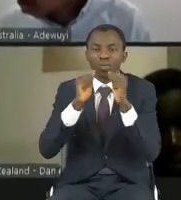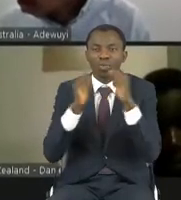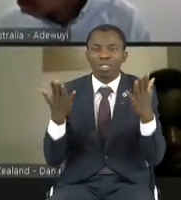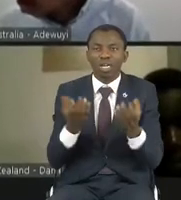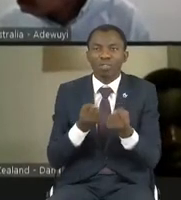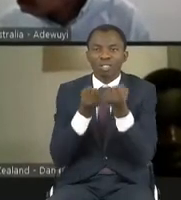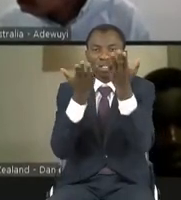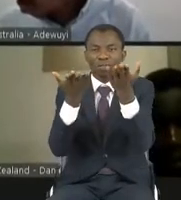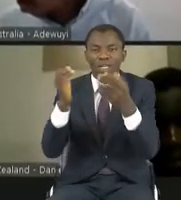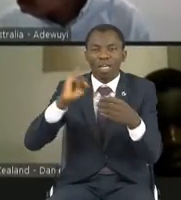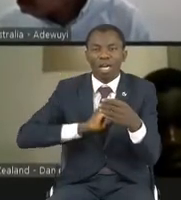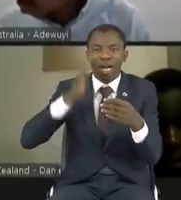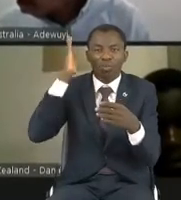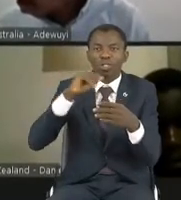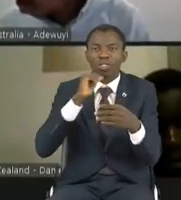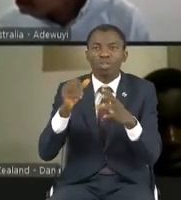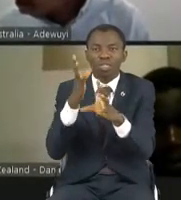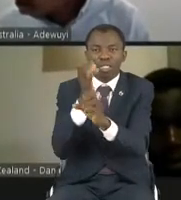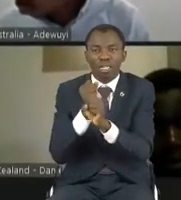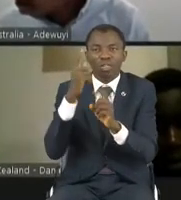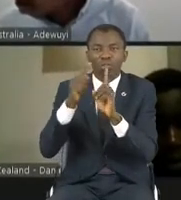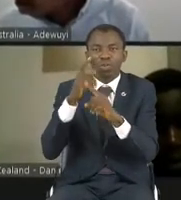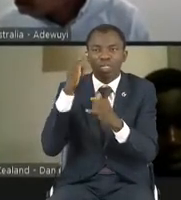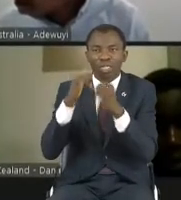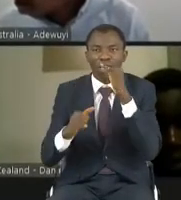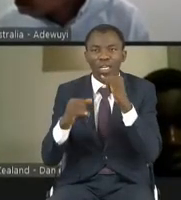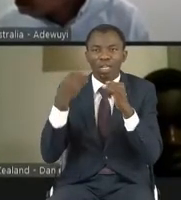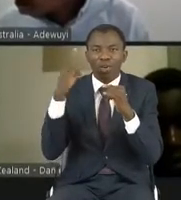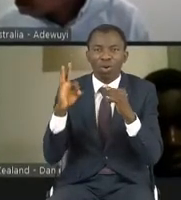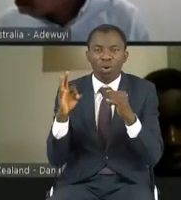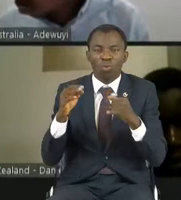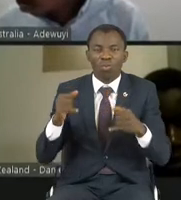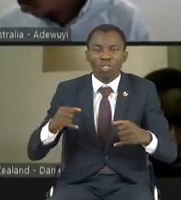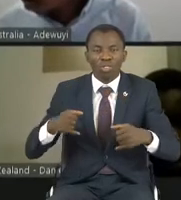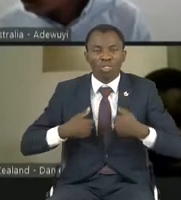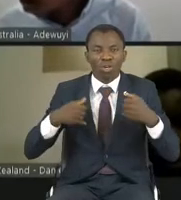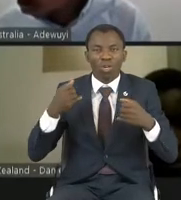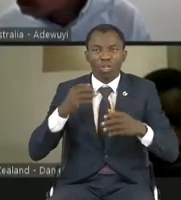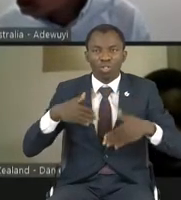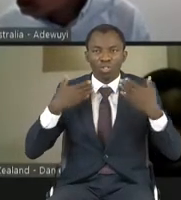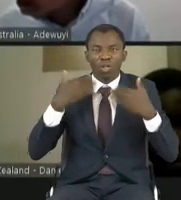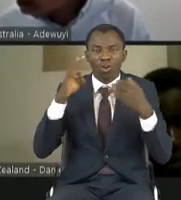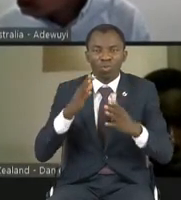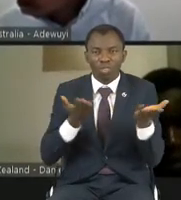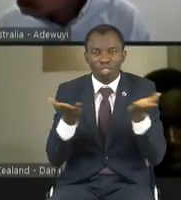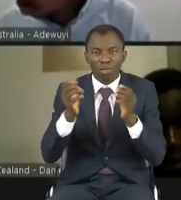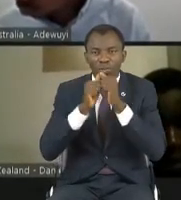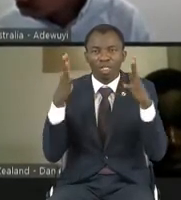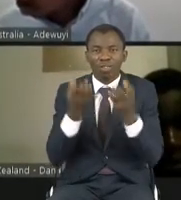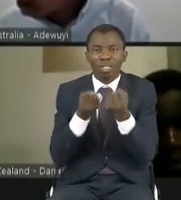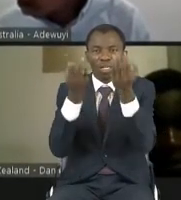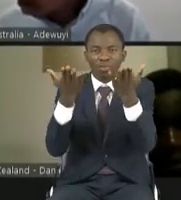I will not get to the end of the journey of service without sacrifice.